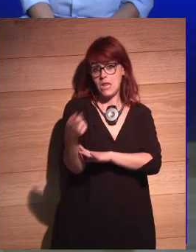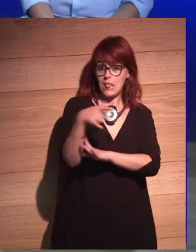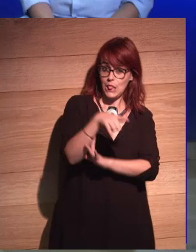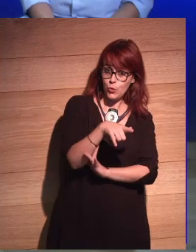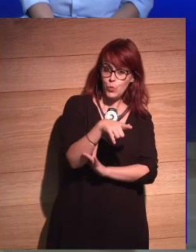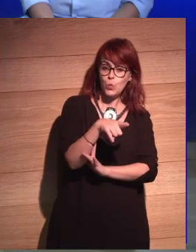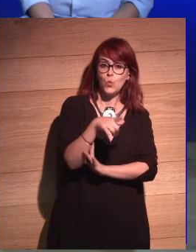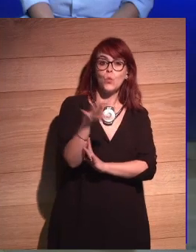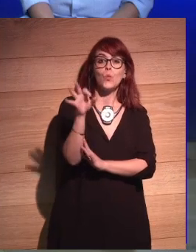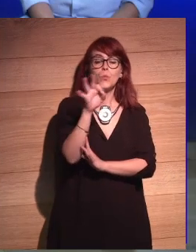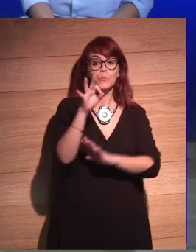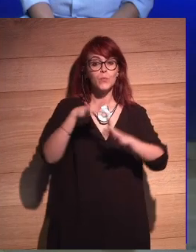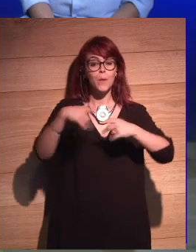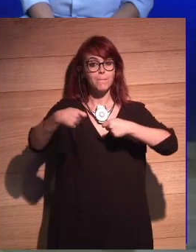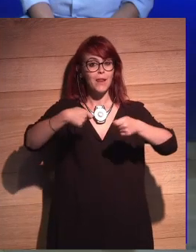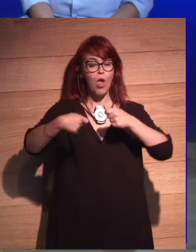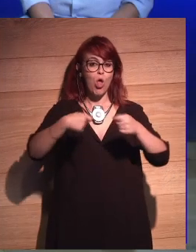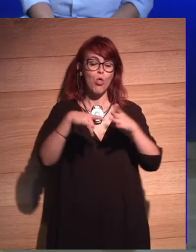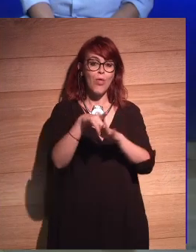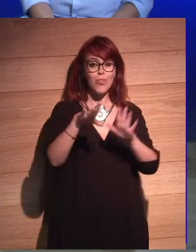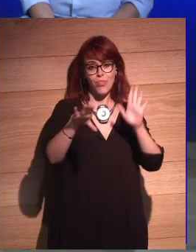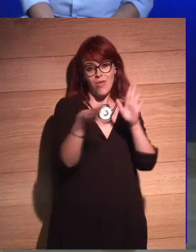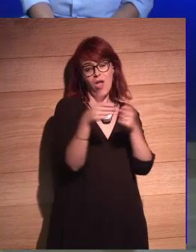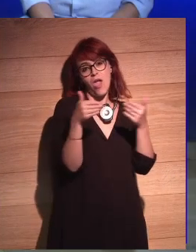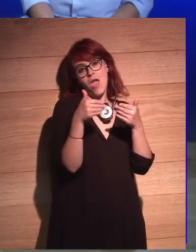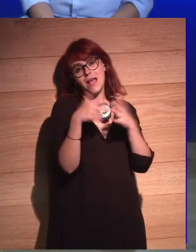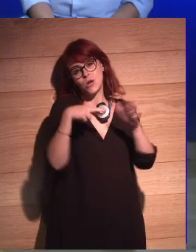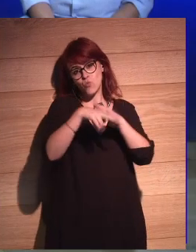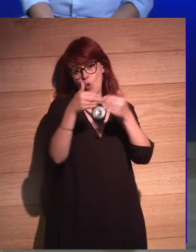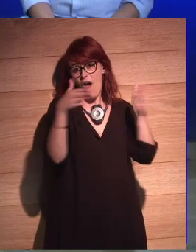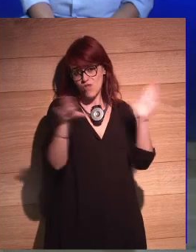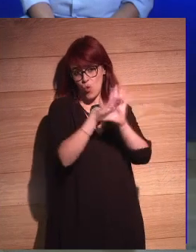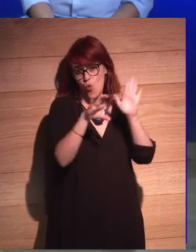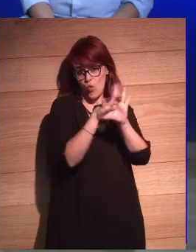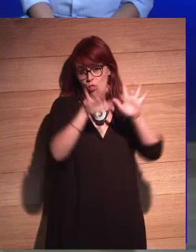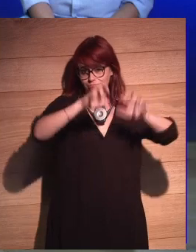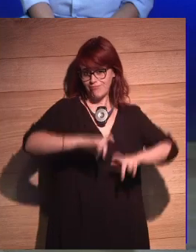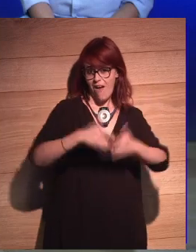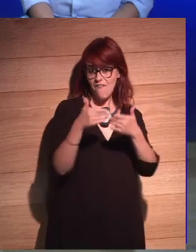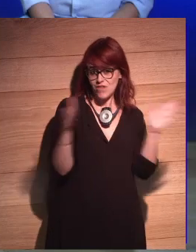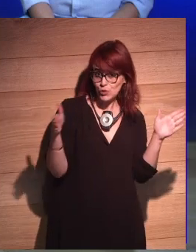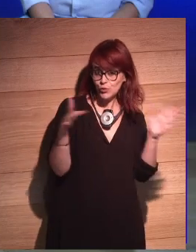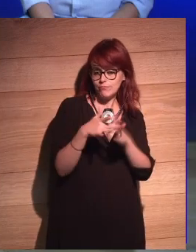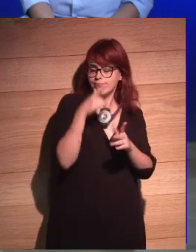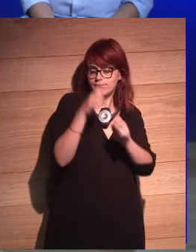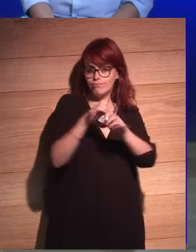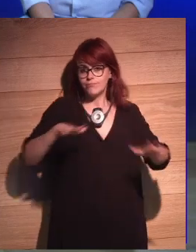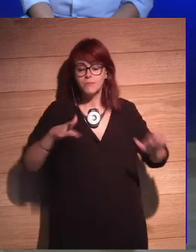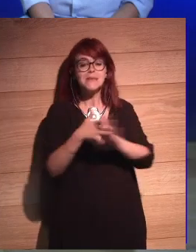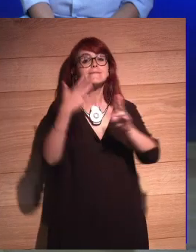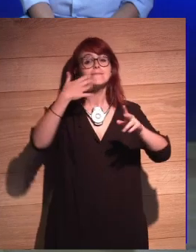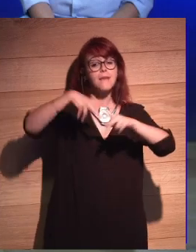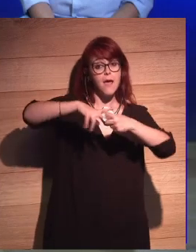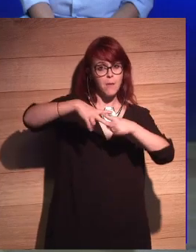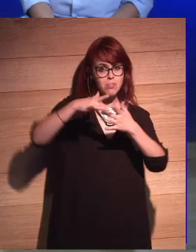market to see where you can kind of give the tools to the users rather than